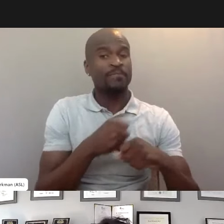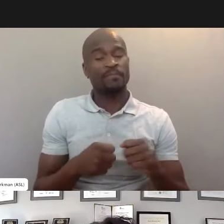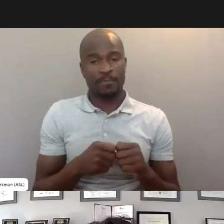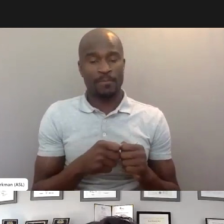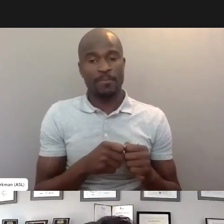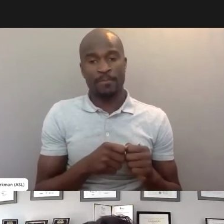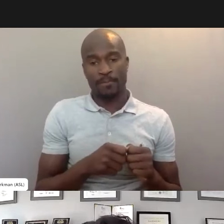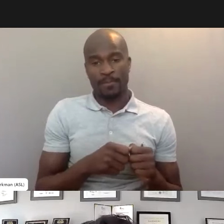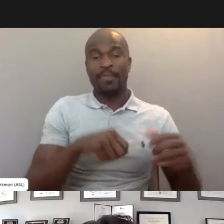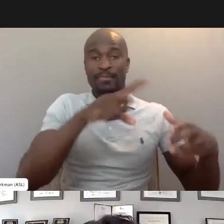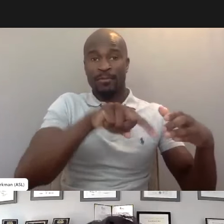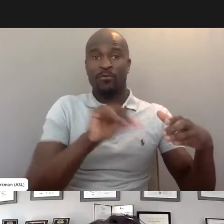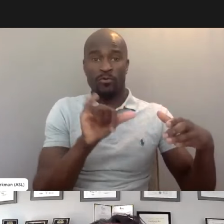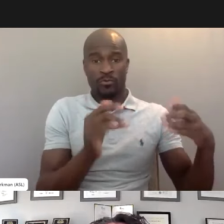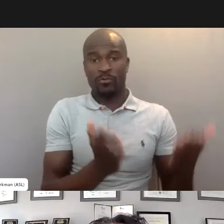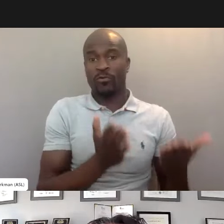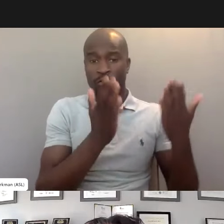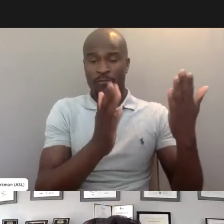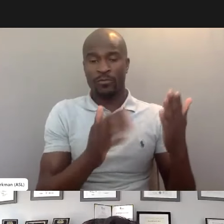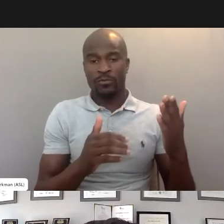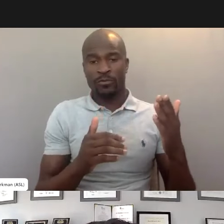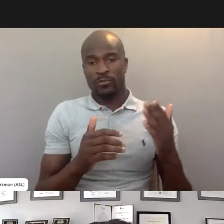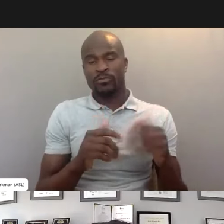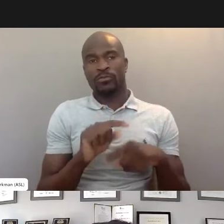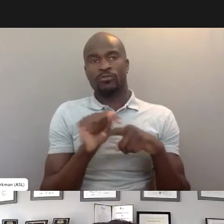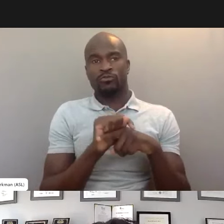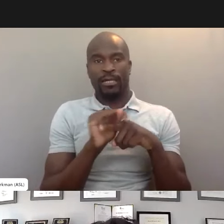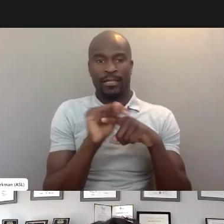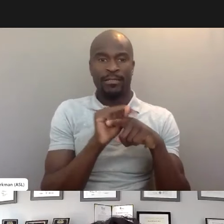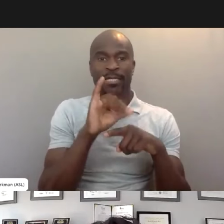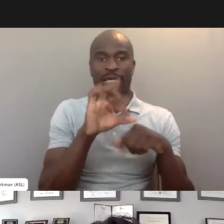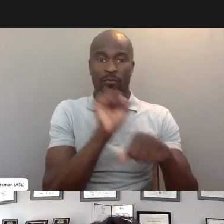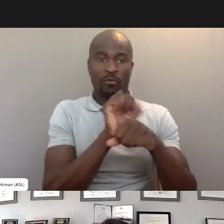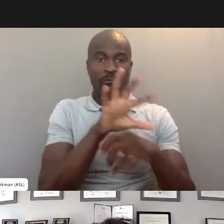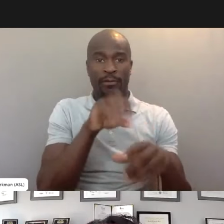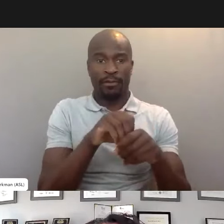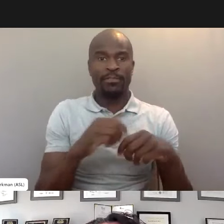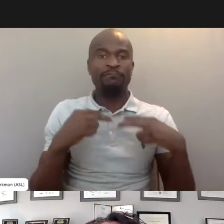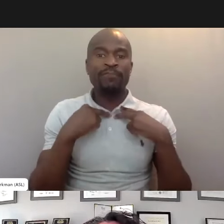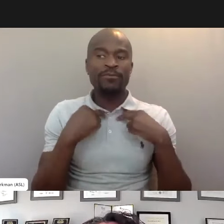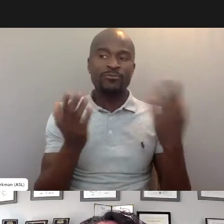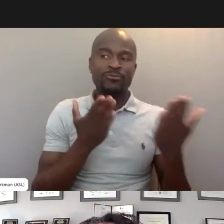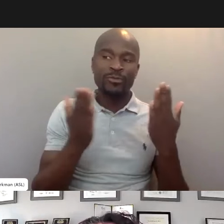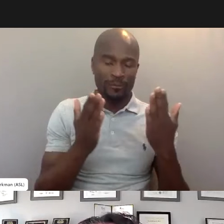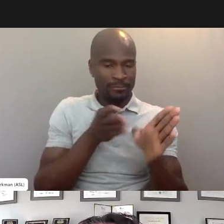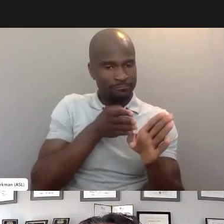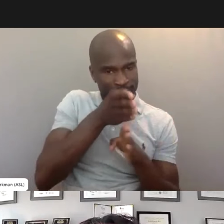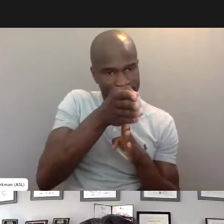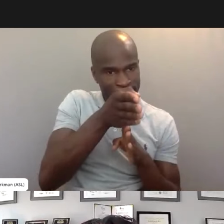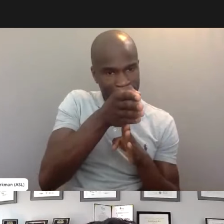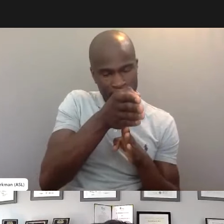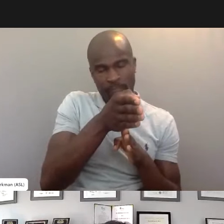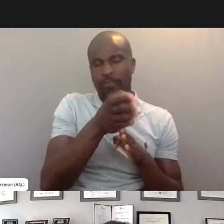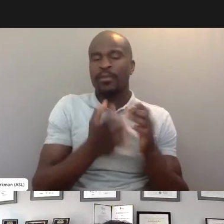They do offer some training for those that work in the victim service field to get more extensive training on how we can provide